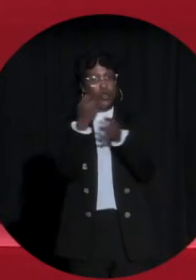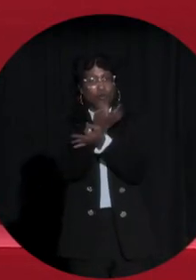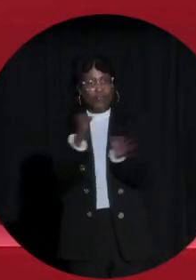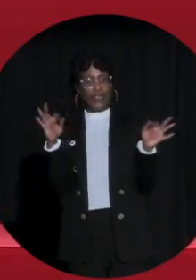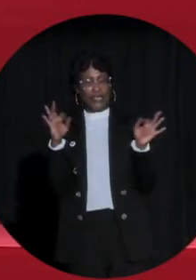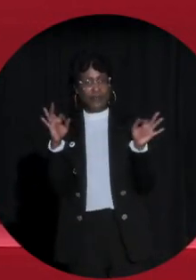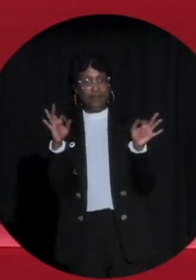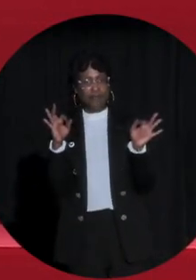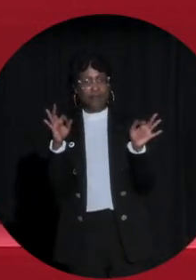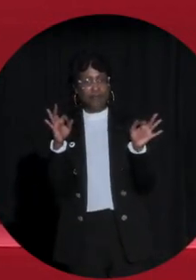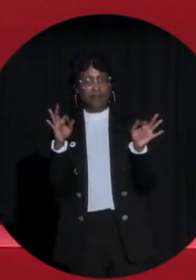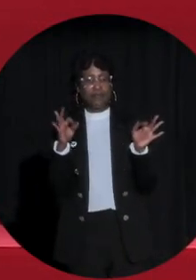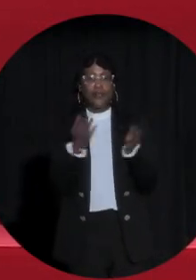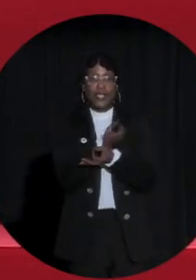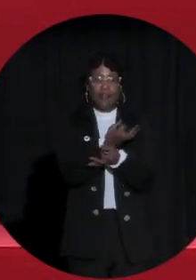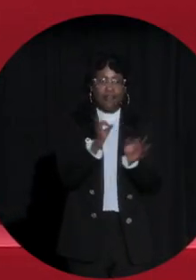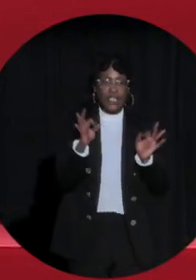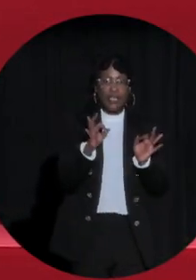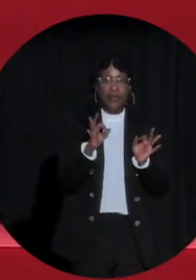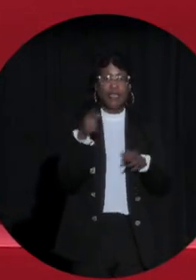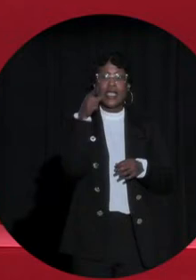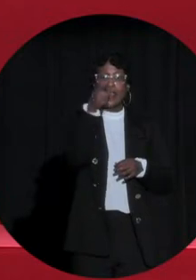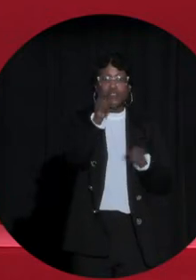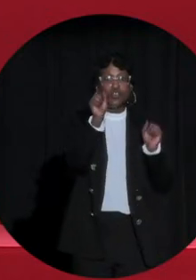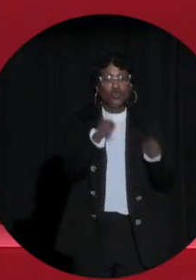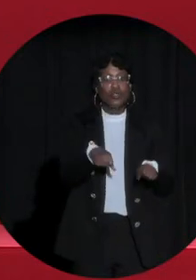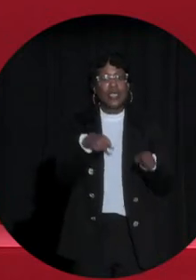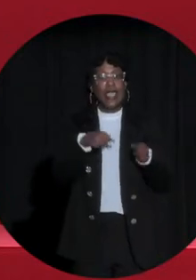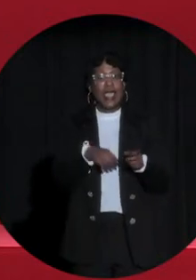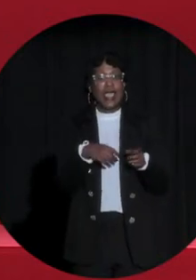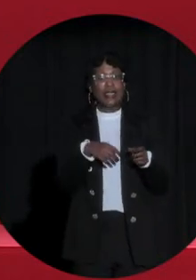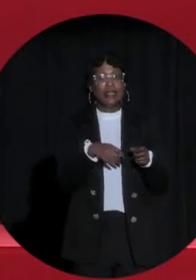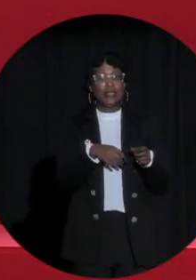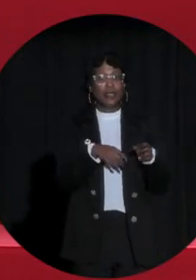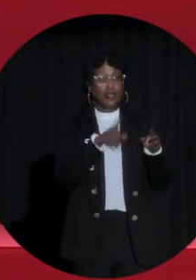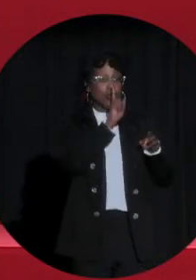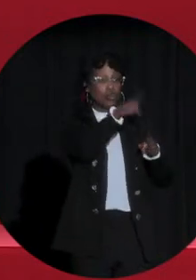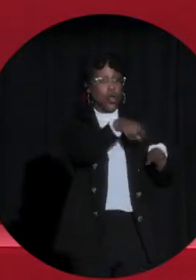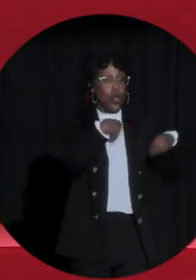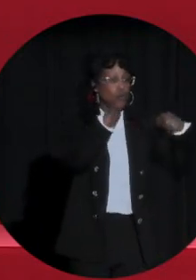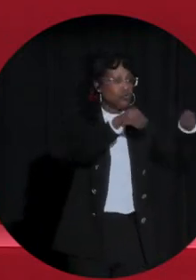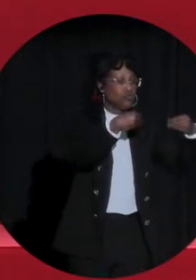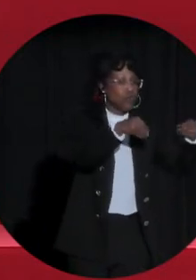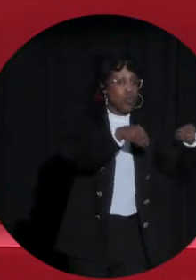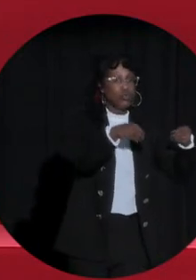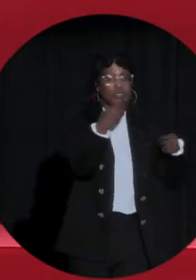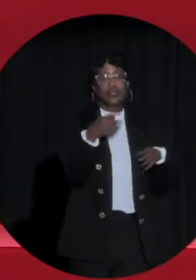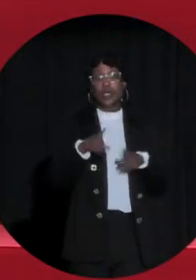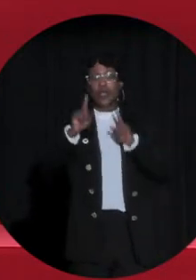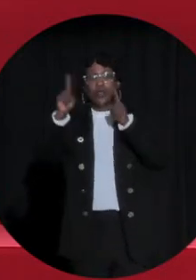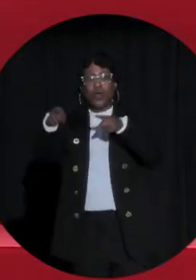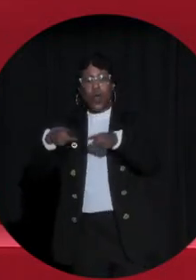freedom to come back from the store with a bag of groceries or pump gas without being assaulted.